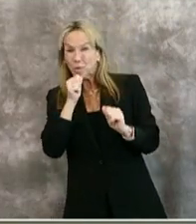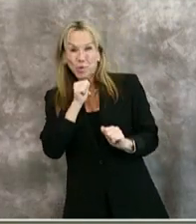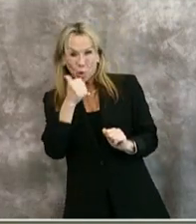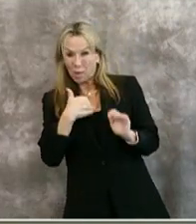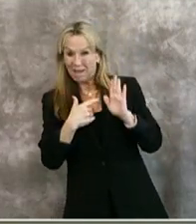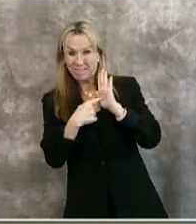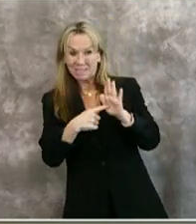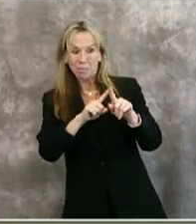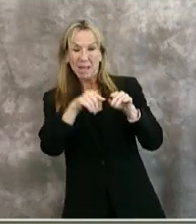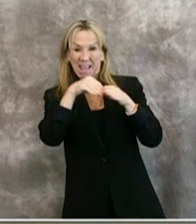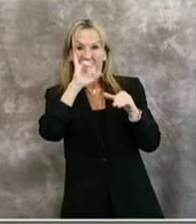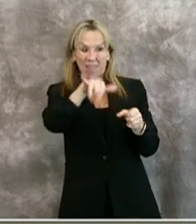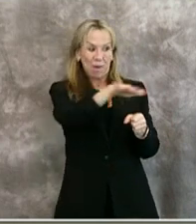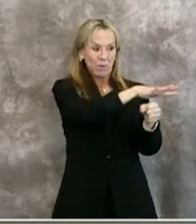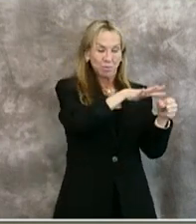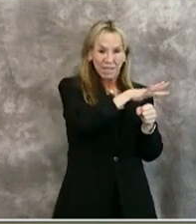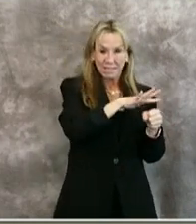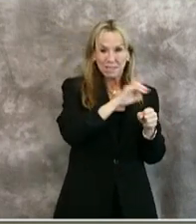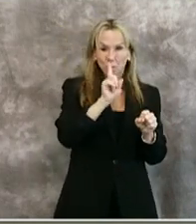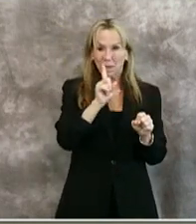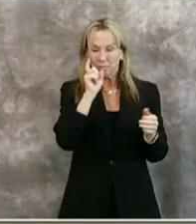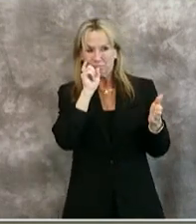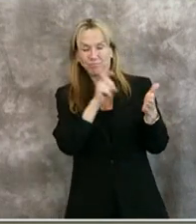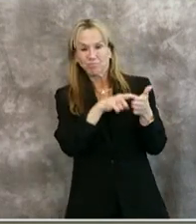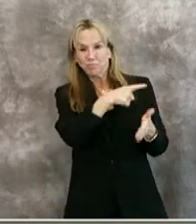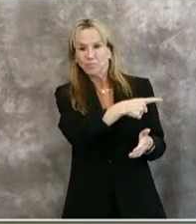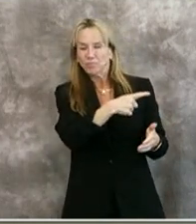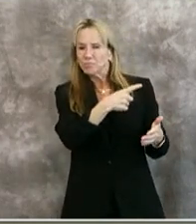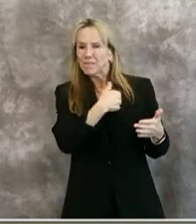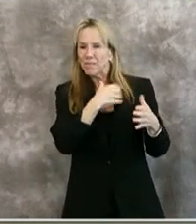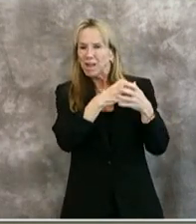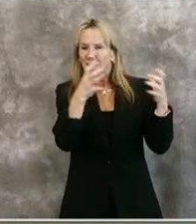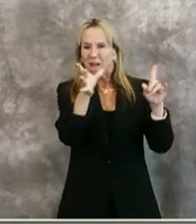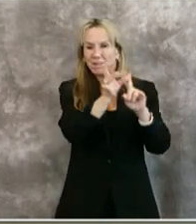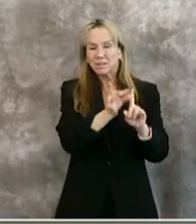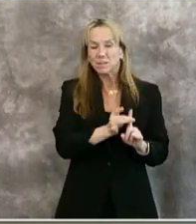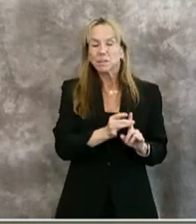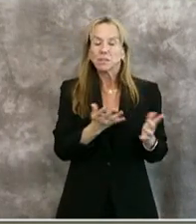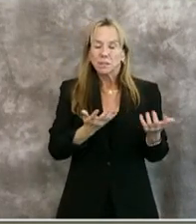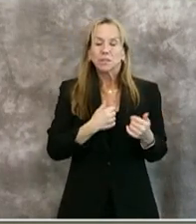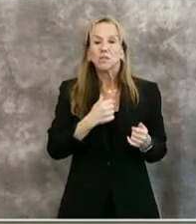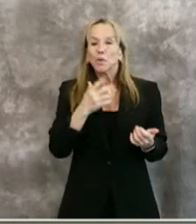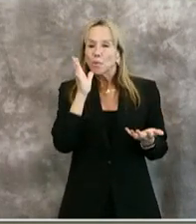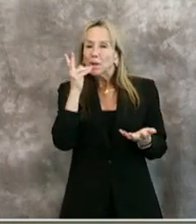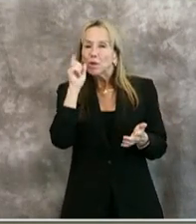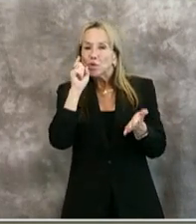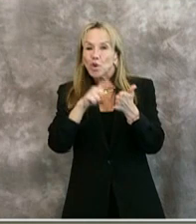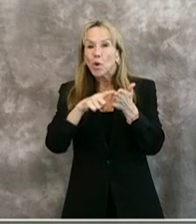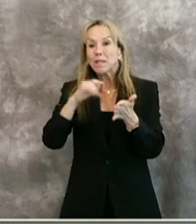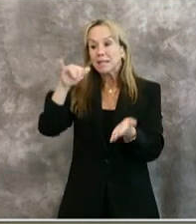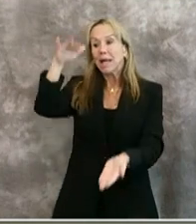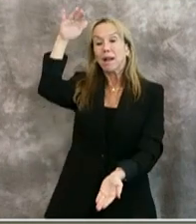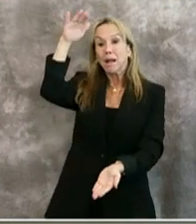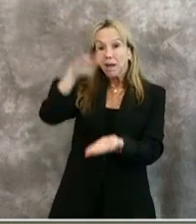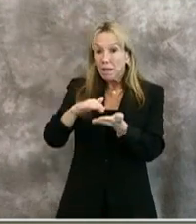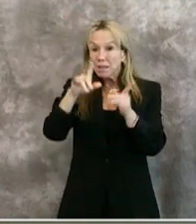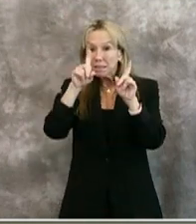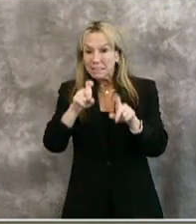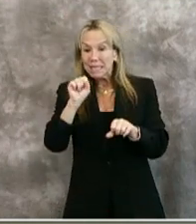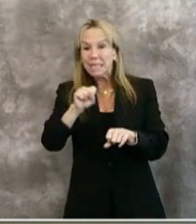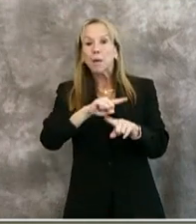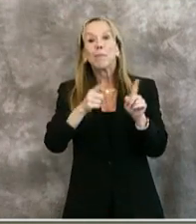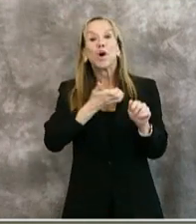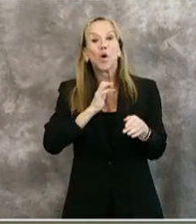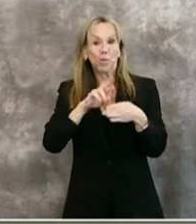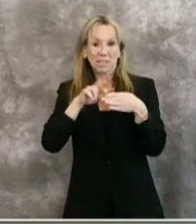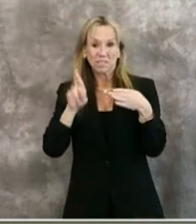described, we might see a reduction in the number of tests being done, but we do hope we can see an increase in the speed at which we're able to turn around